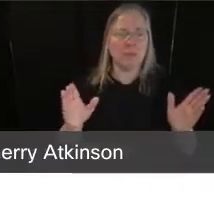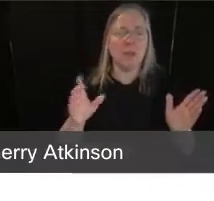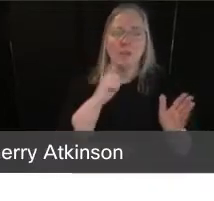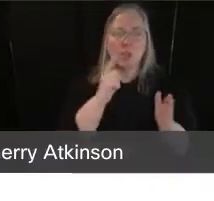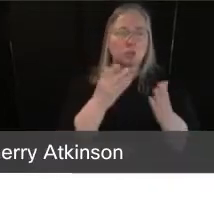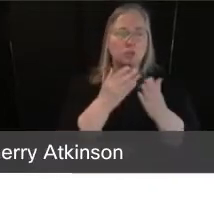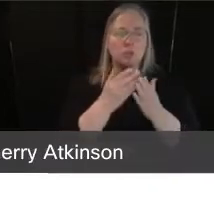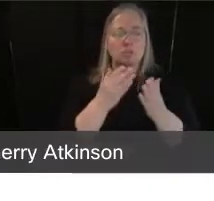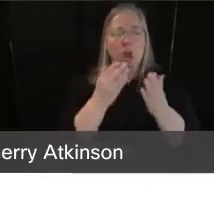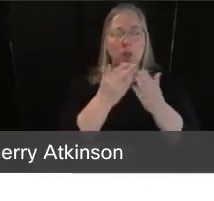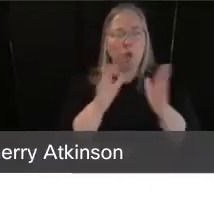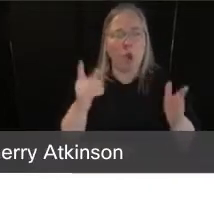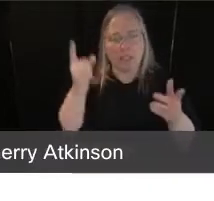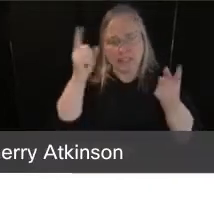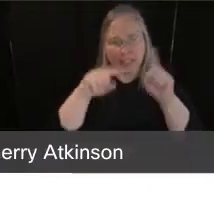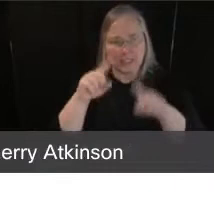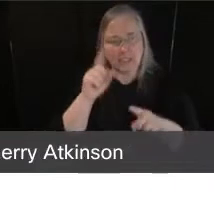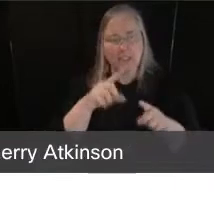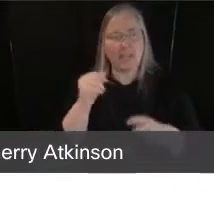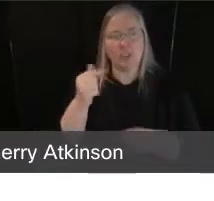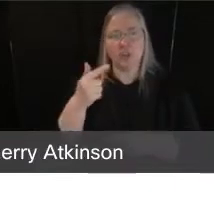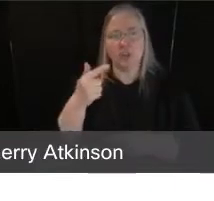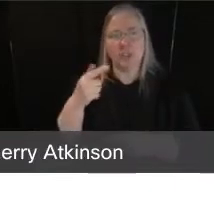figures come out today for the end of the year.